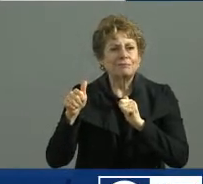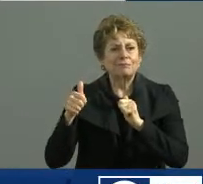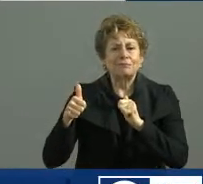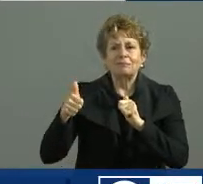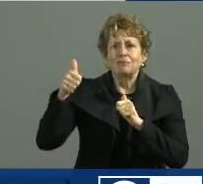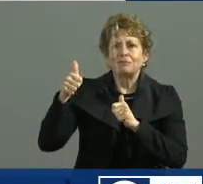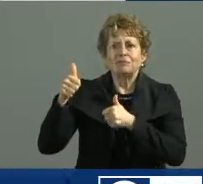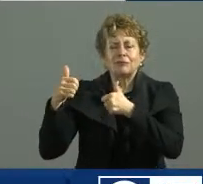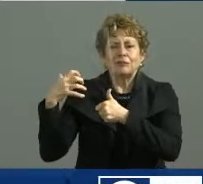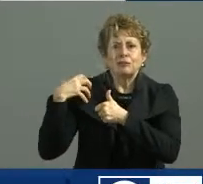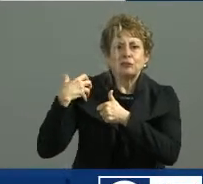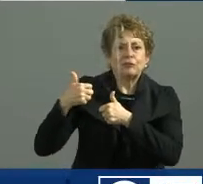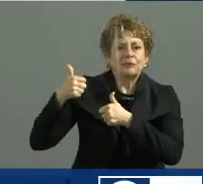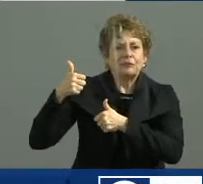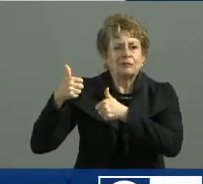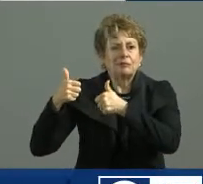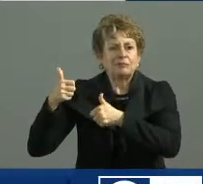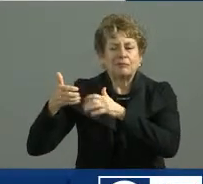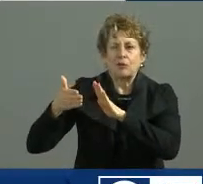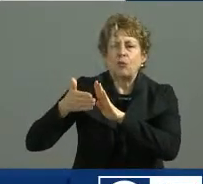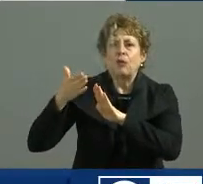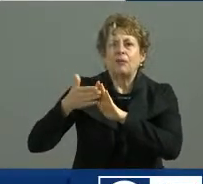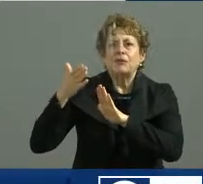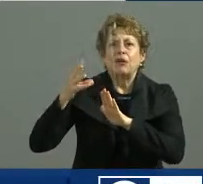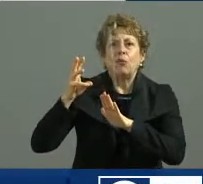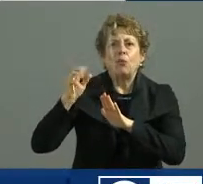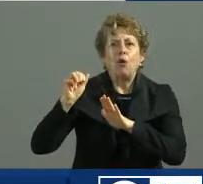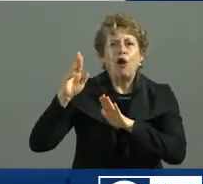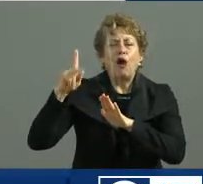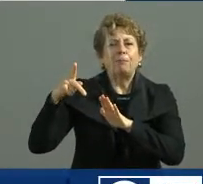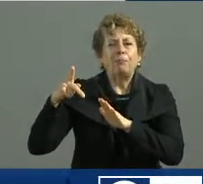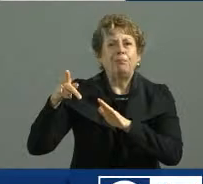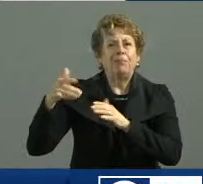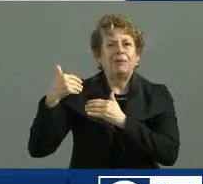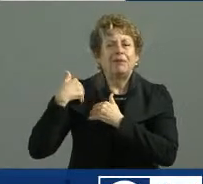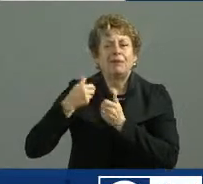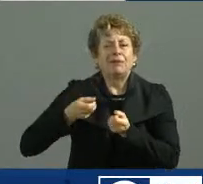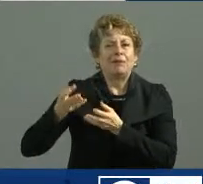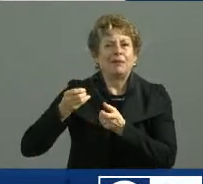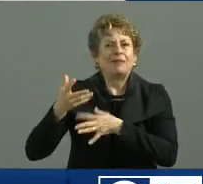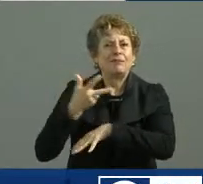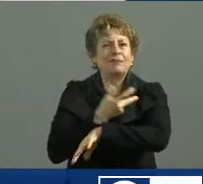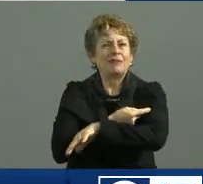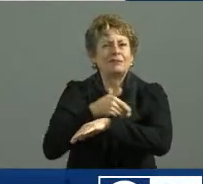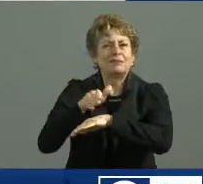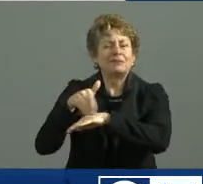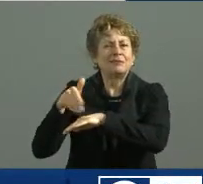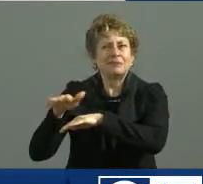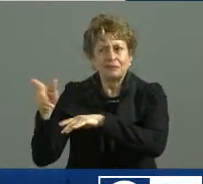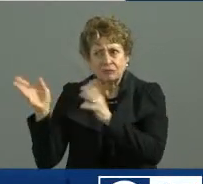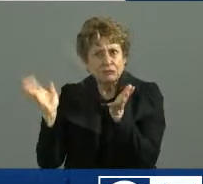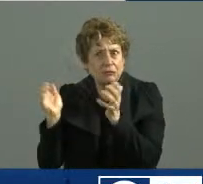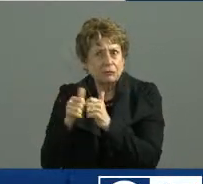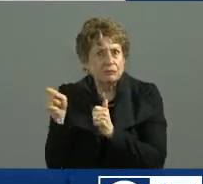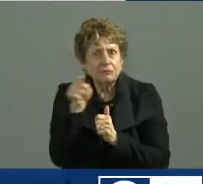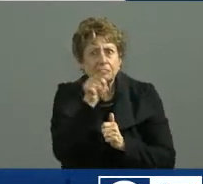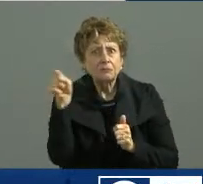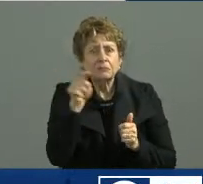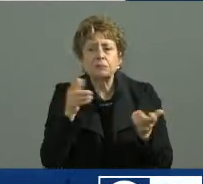So I have not had the opportunity to meet with anybody from the President-elect's transition